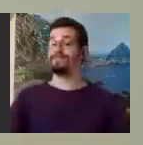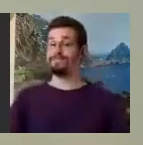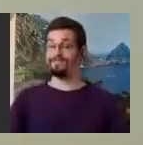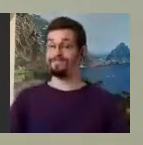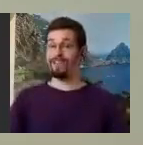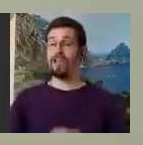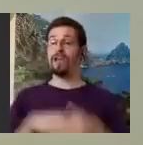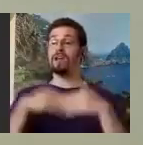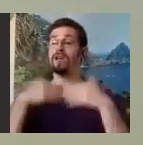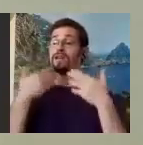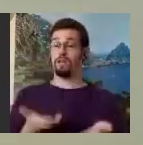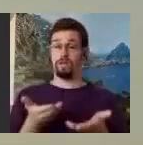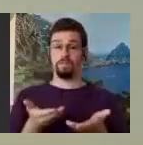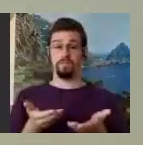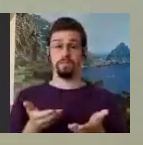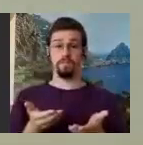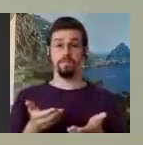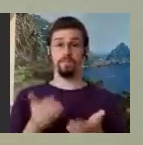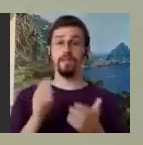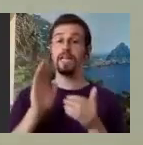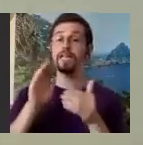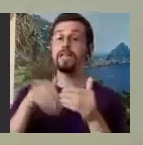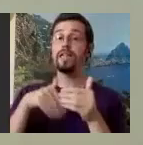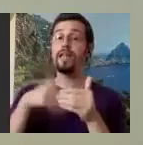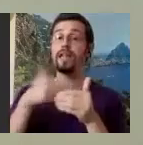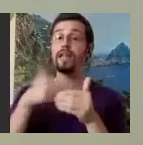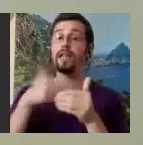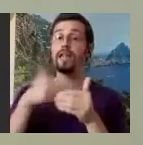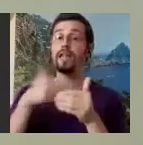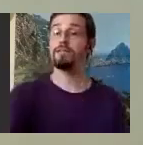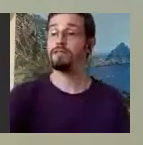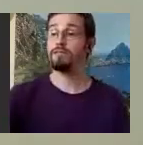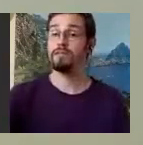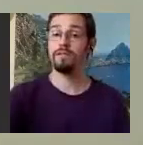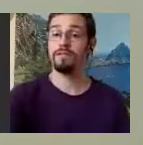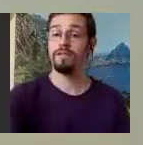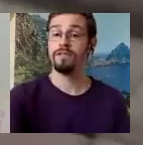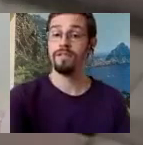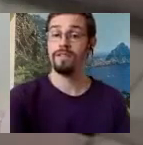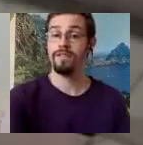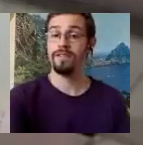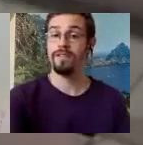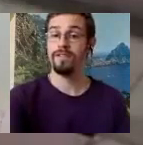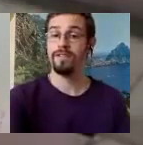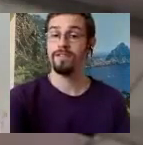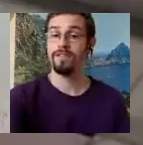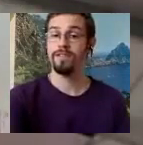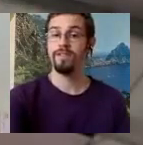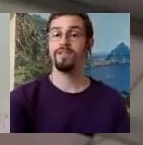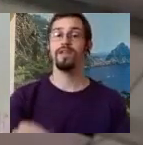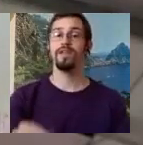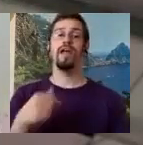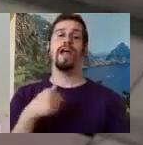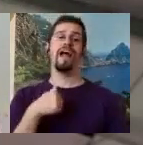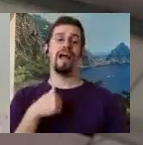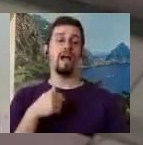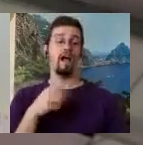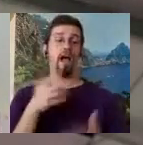app not only expanded my knowledge of the signwriting language, but it has also allowed me to grow as an